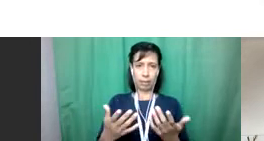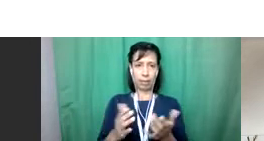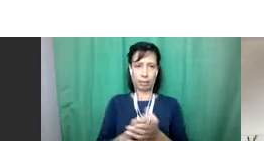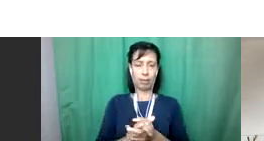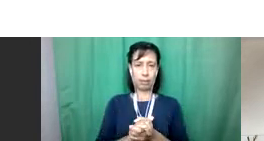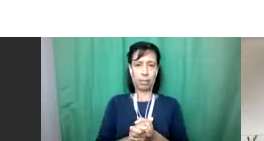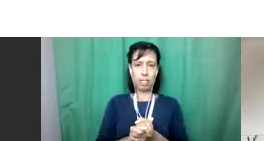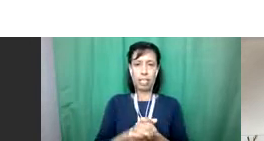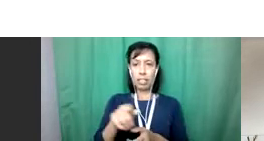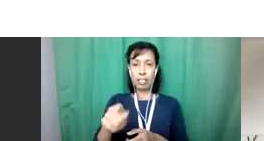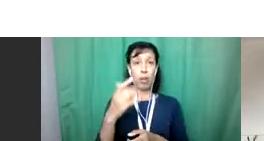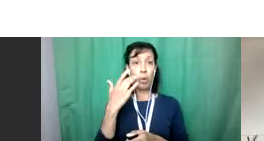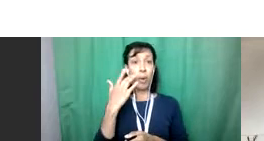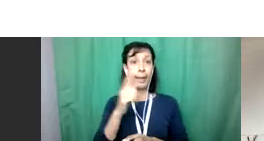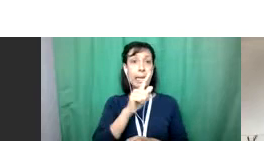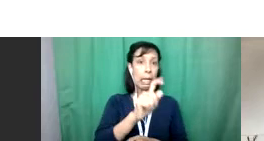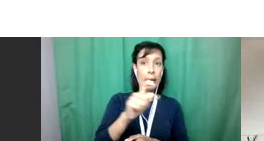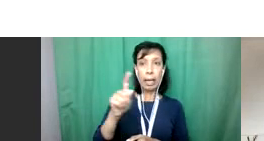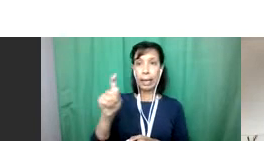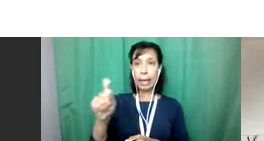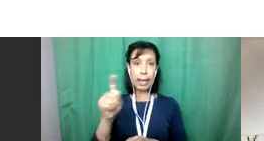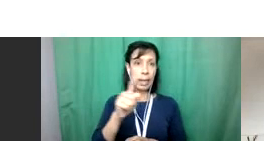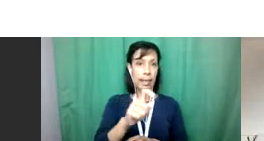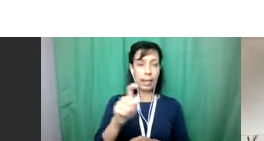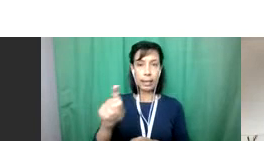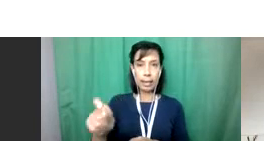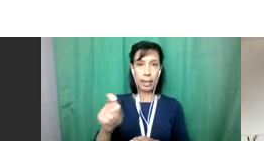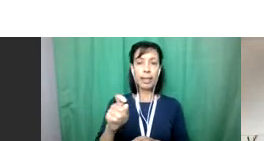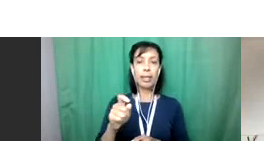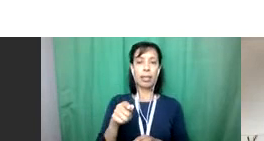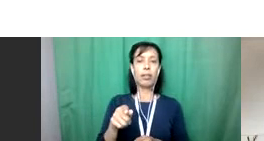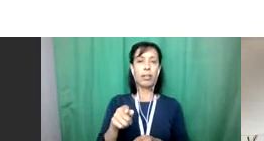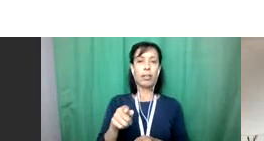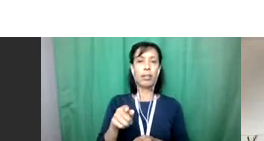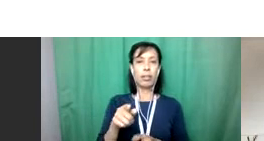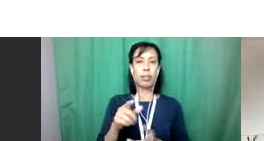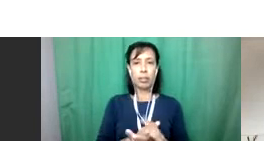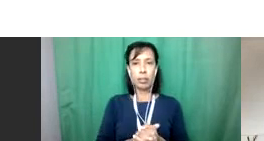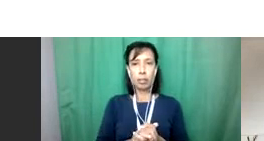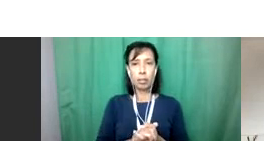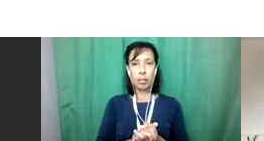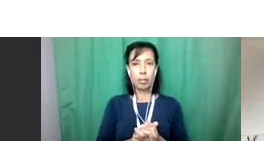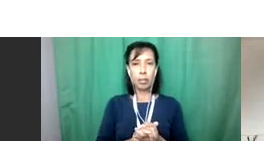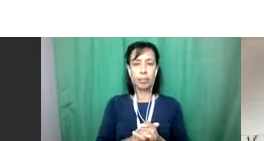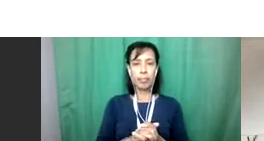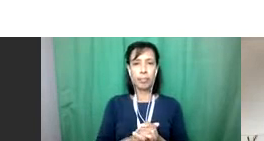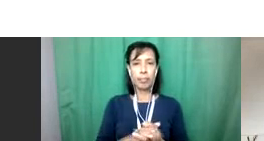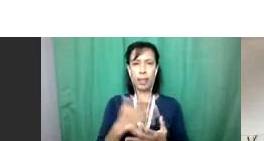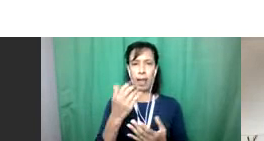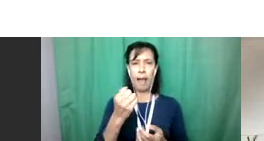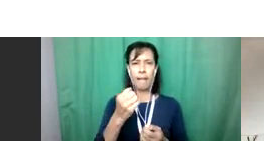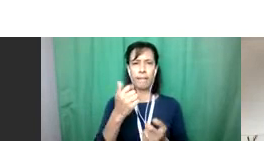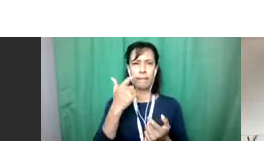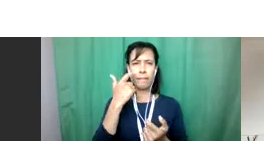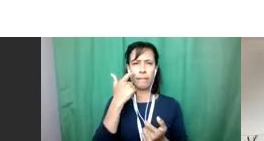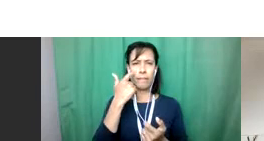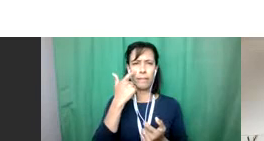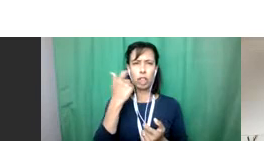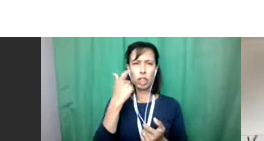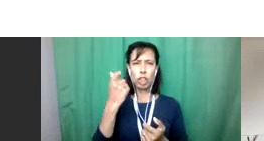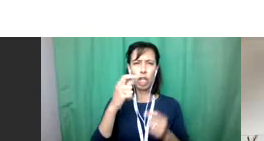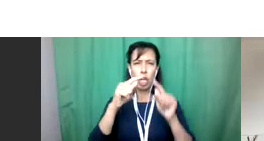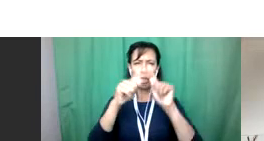here, I'm taken to this search site. At some point, you